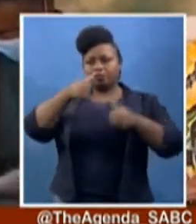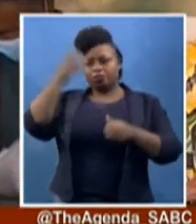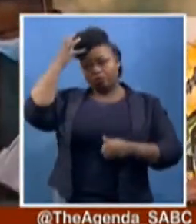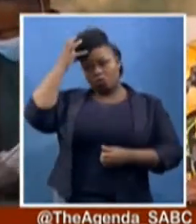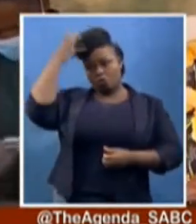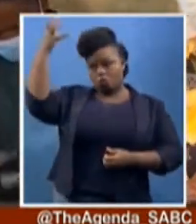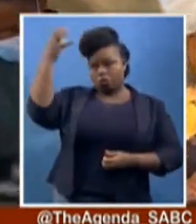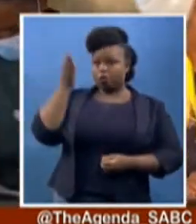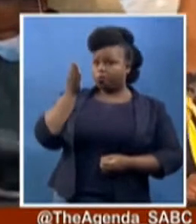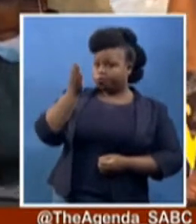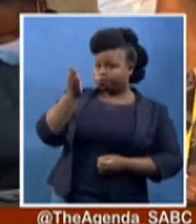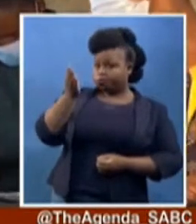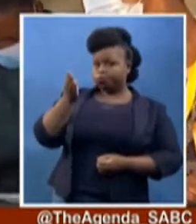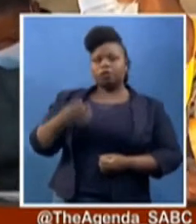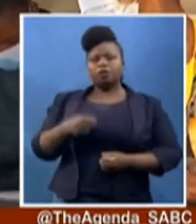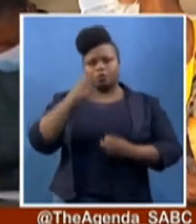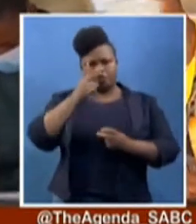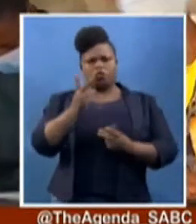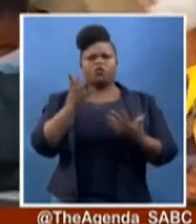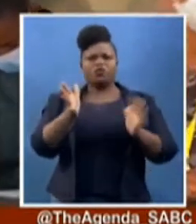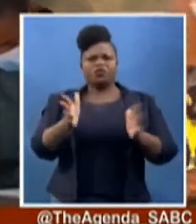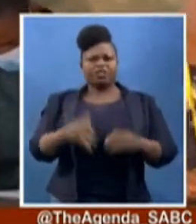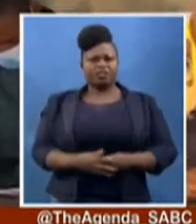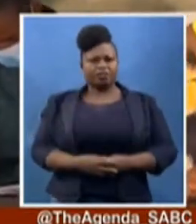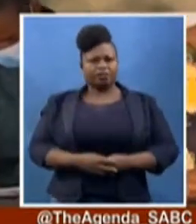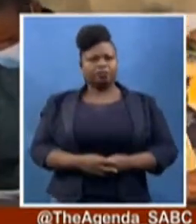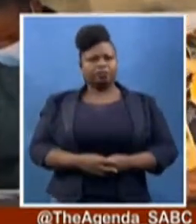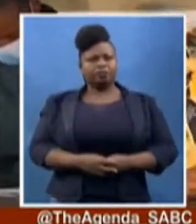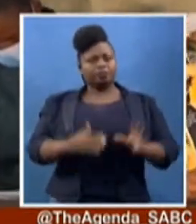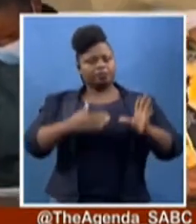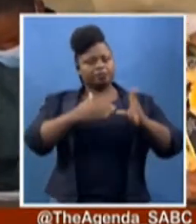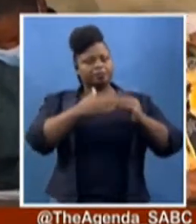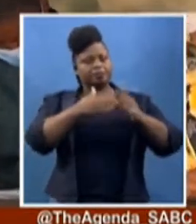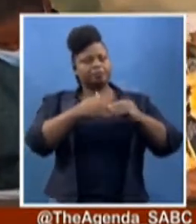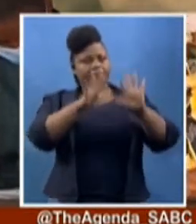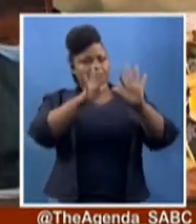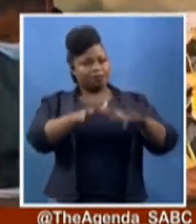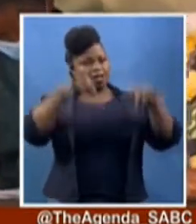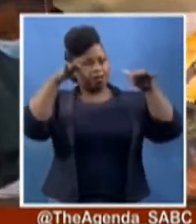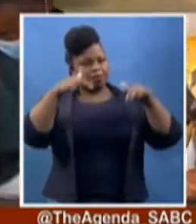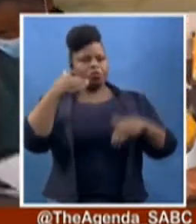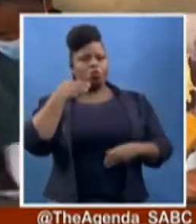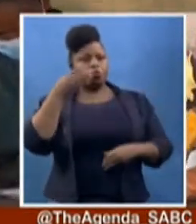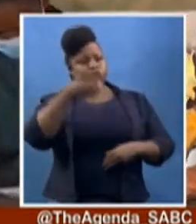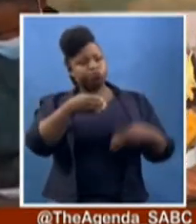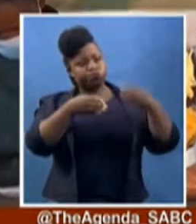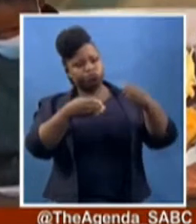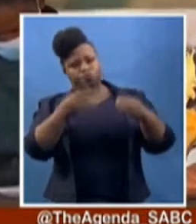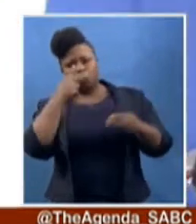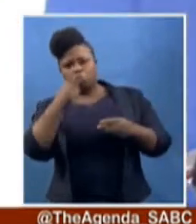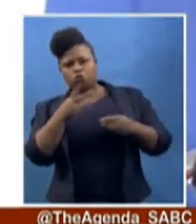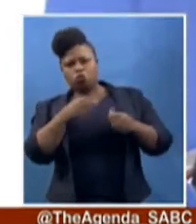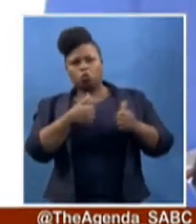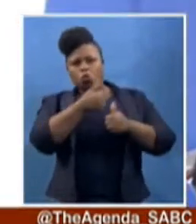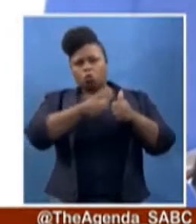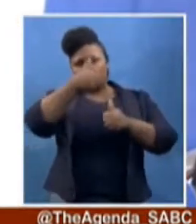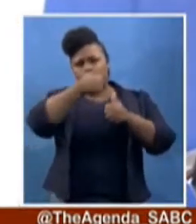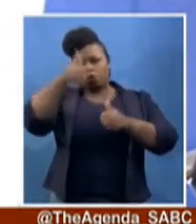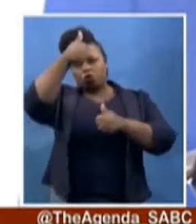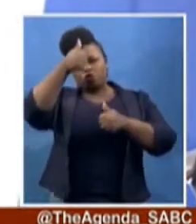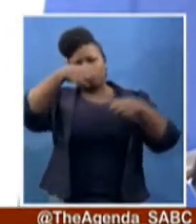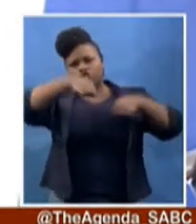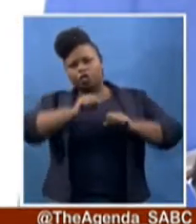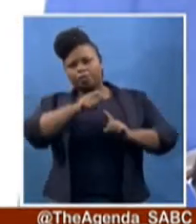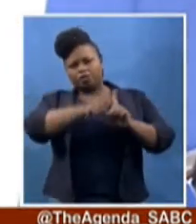member tsa rona tsa parlamente tse teng kwano ke bone chairs of chairs o teng mona, lead the